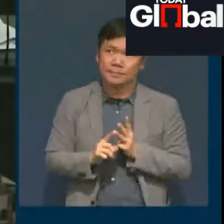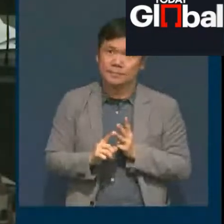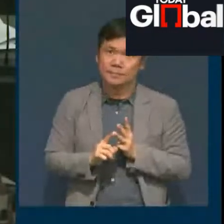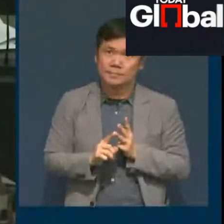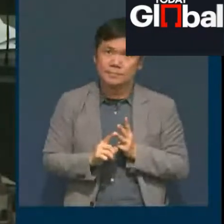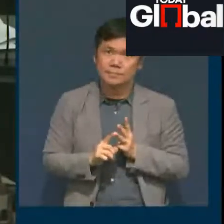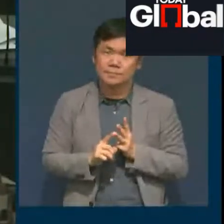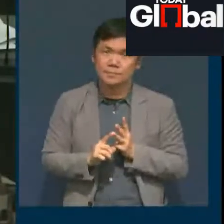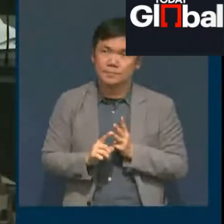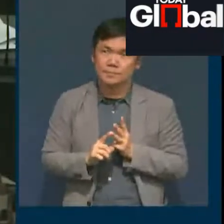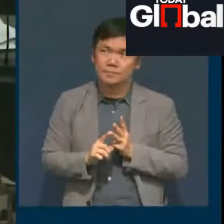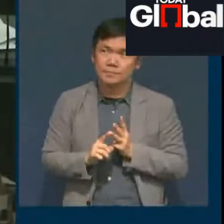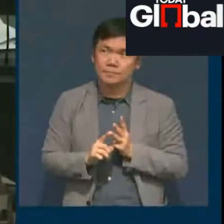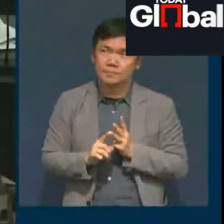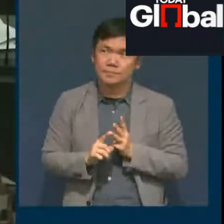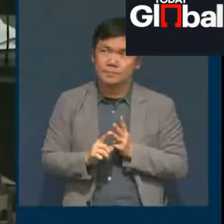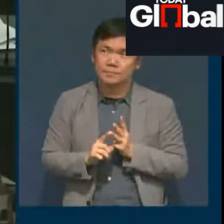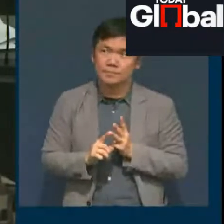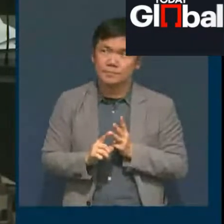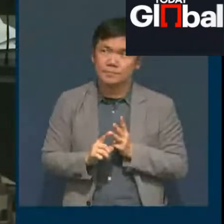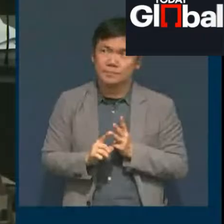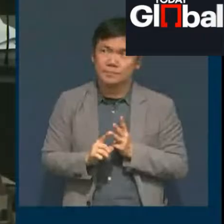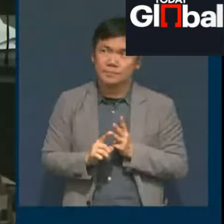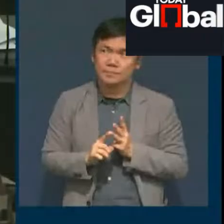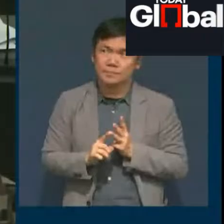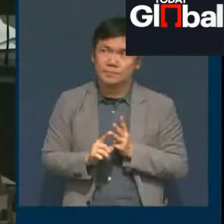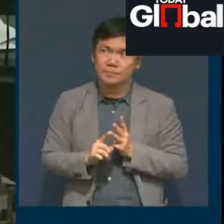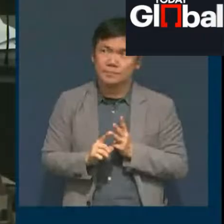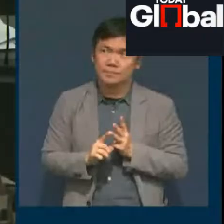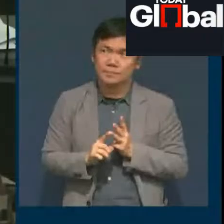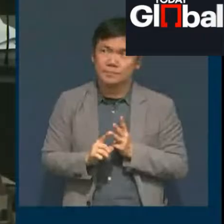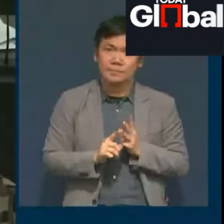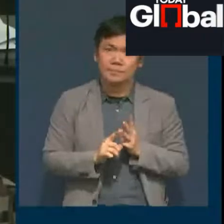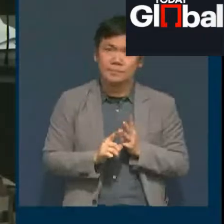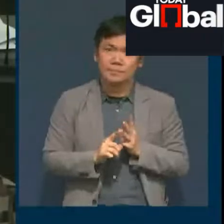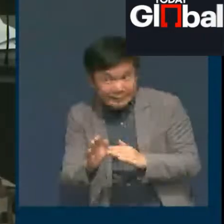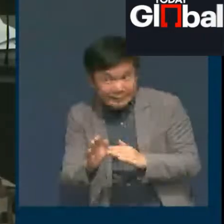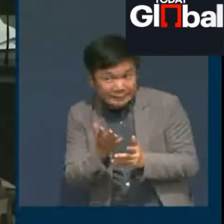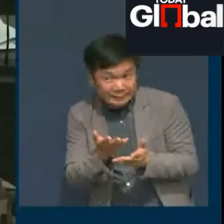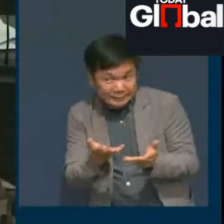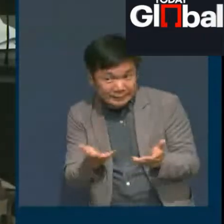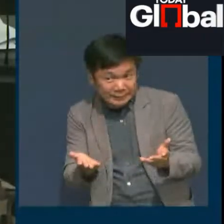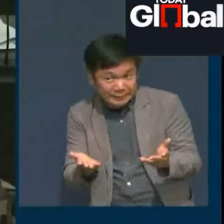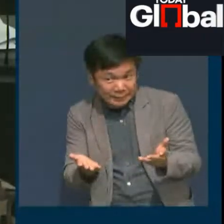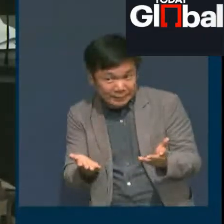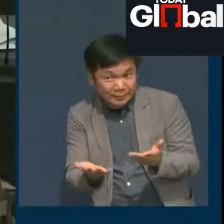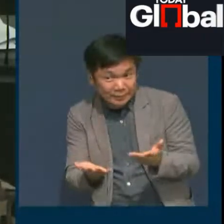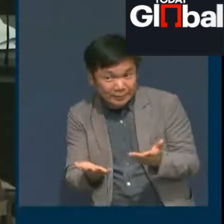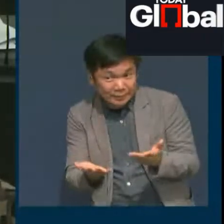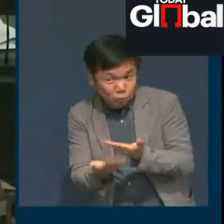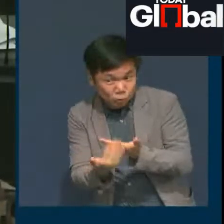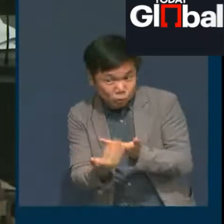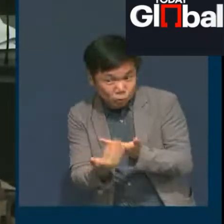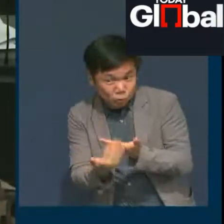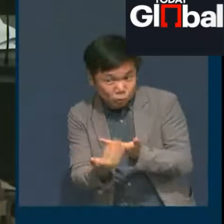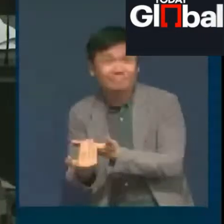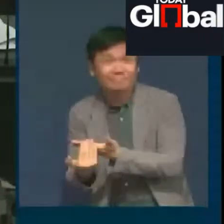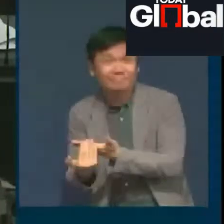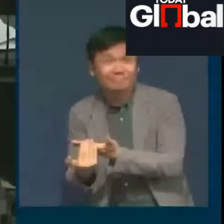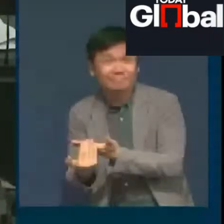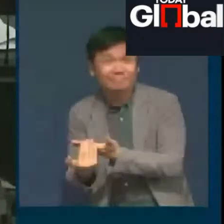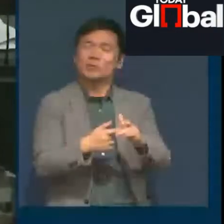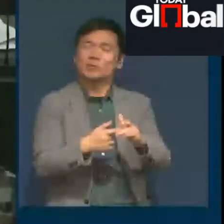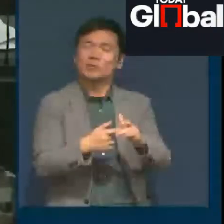facilities that have taken place in order to encourage persons with disabilities to take part in sports